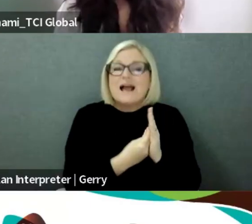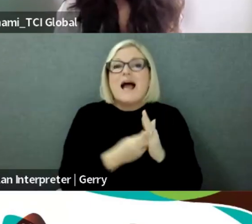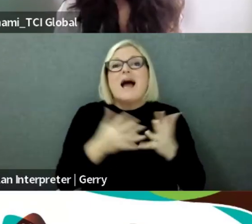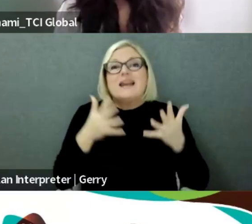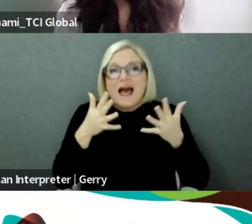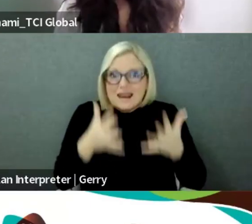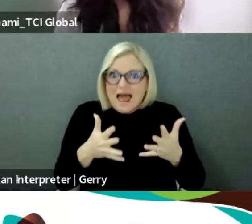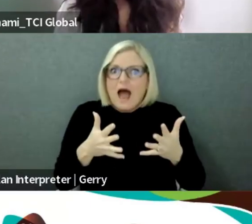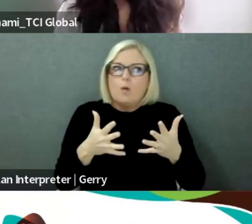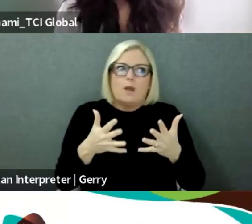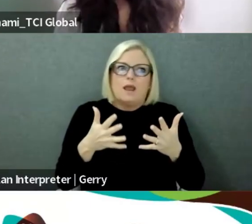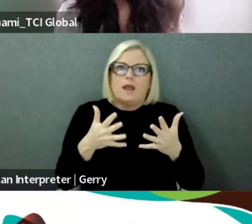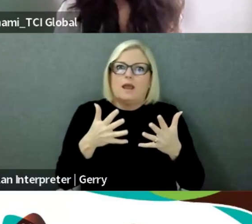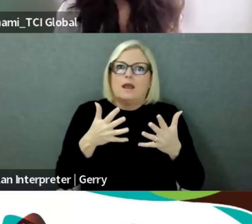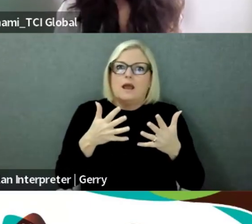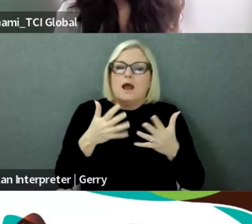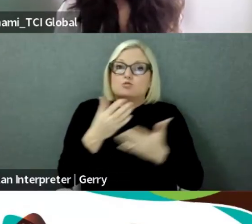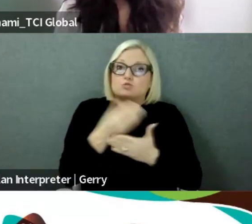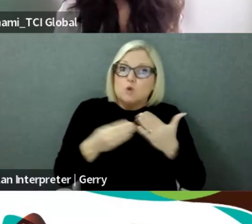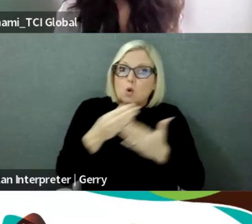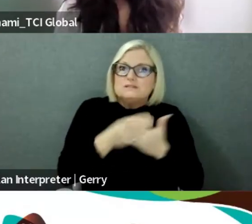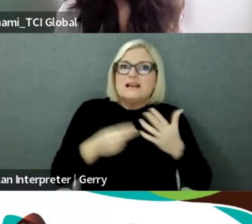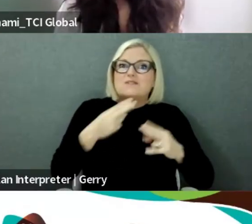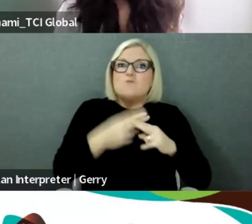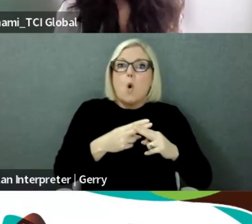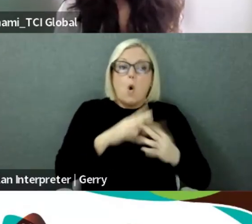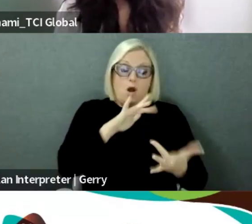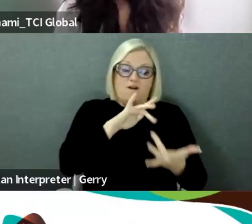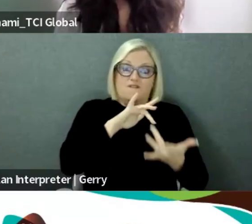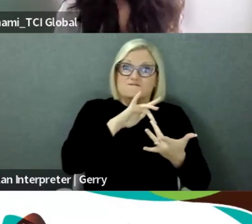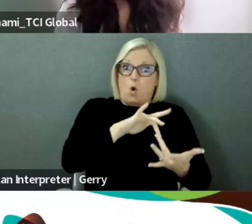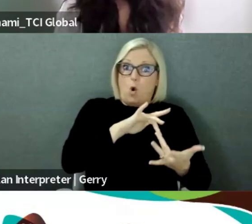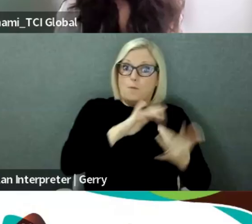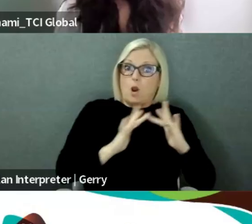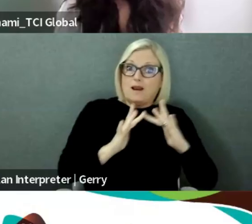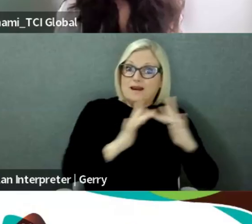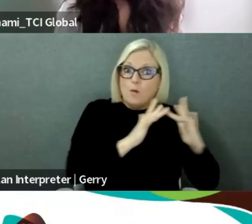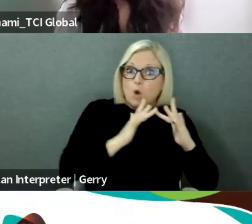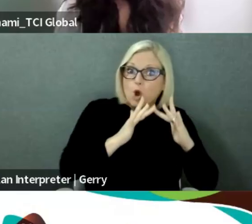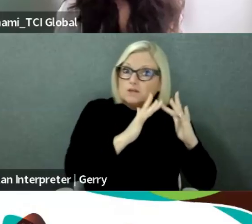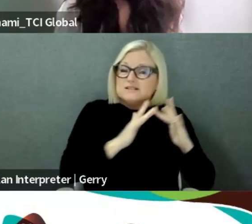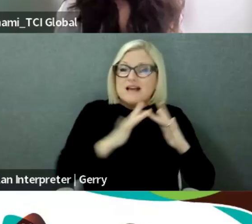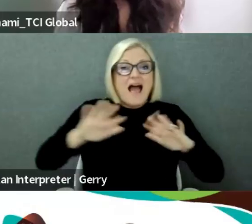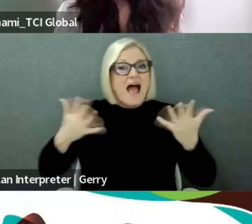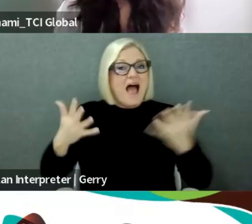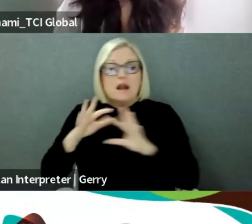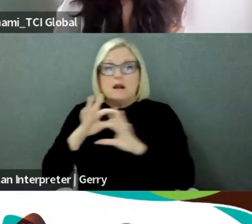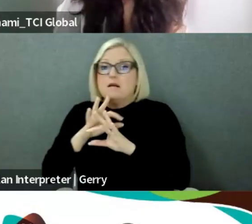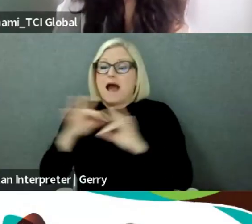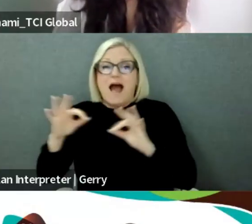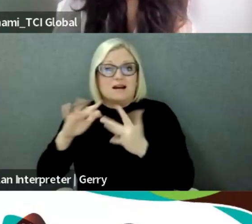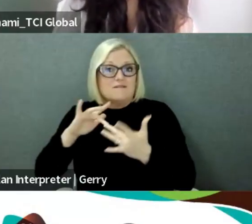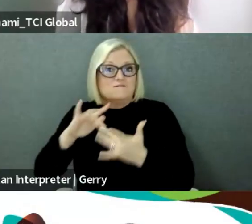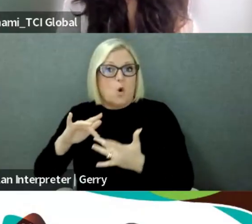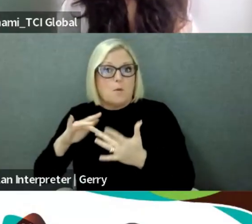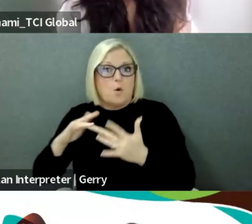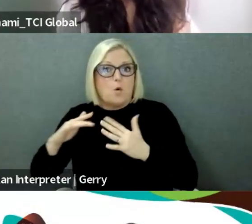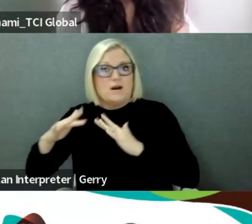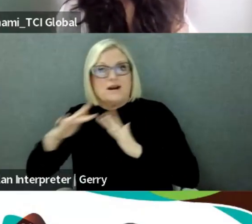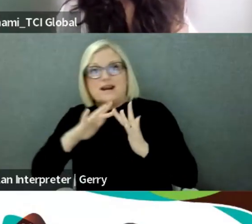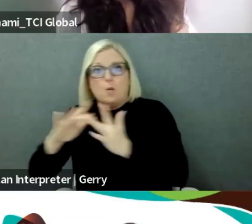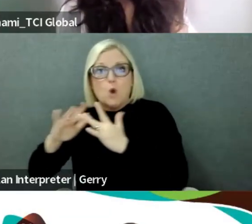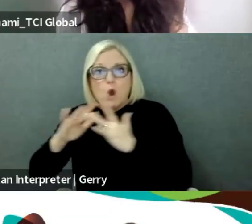networks, OPDs and informal networks, recognising the role that OPDs and these networks are playing as frontline